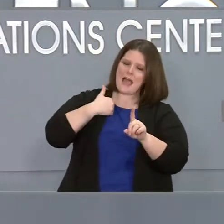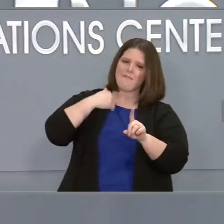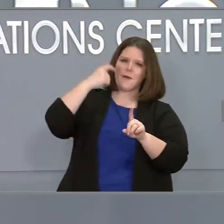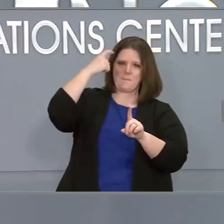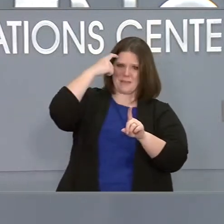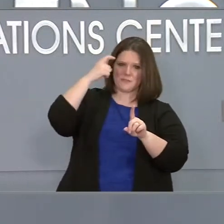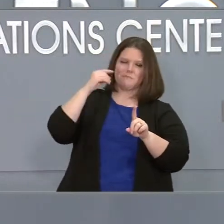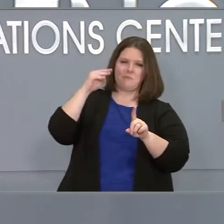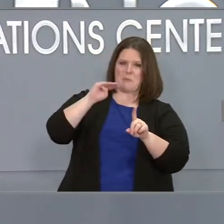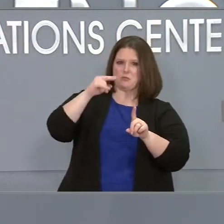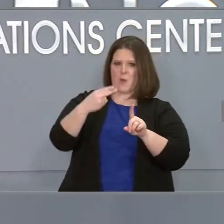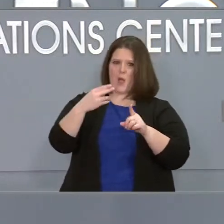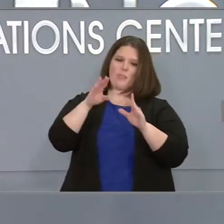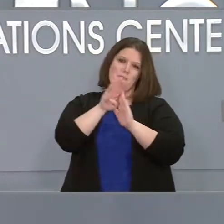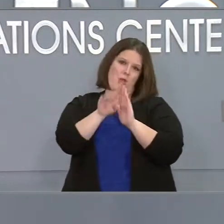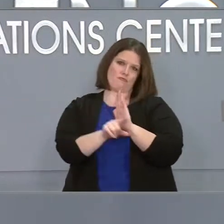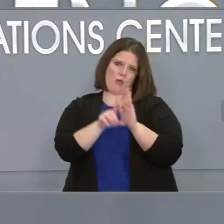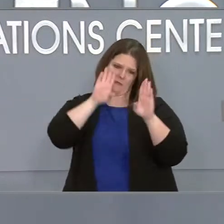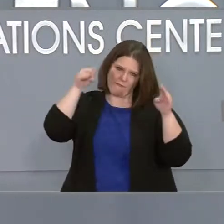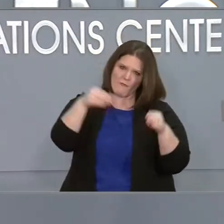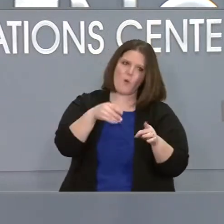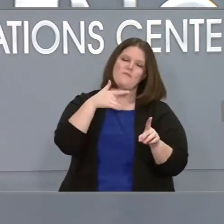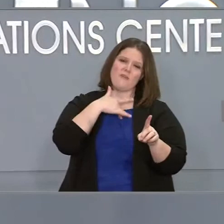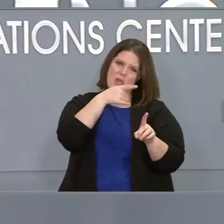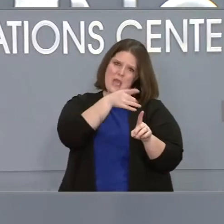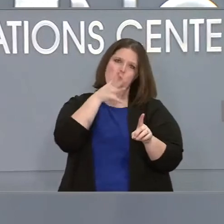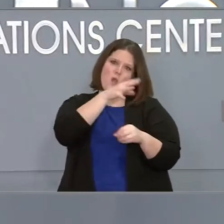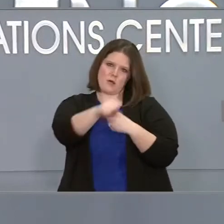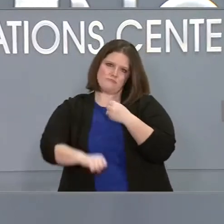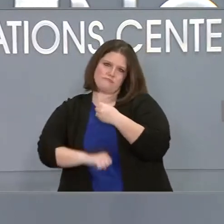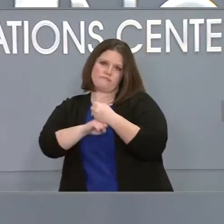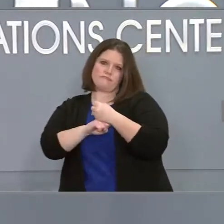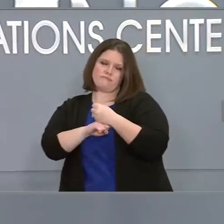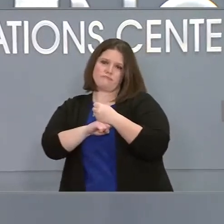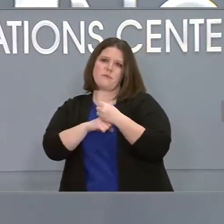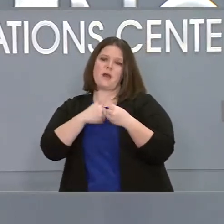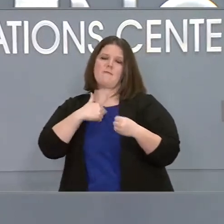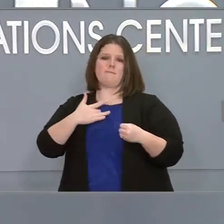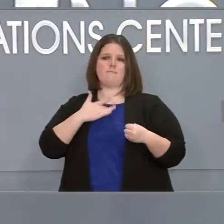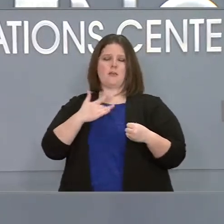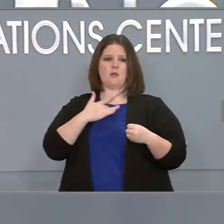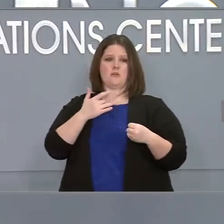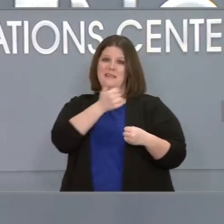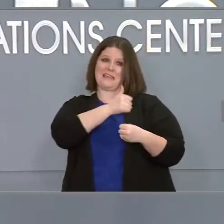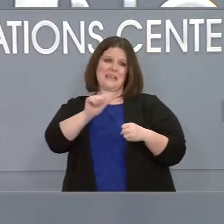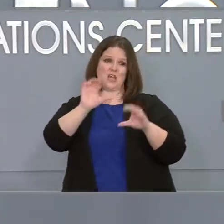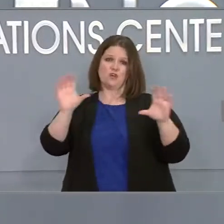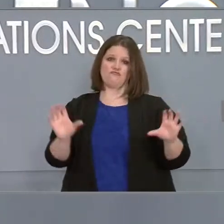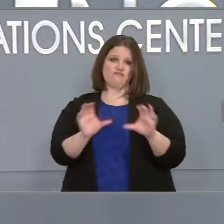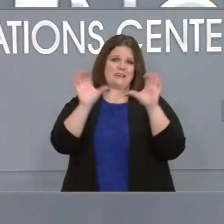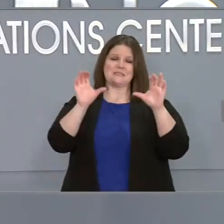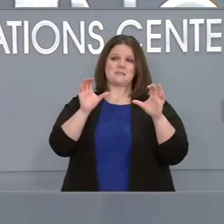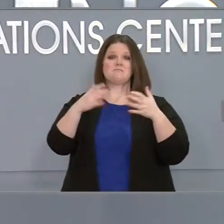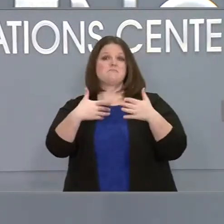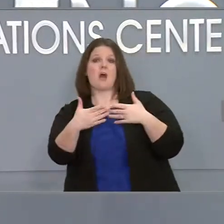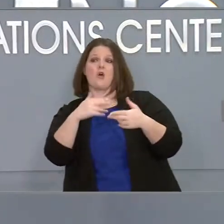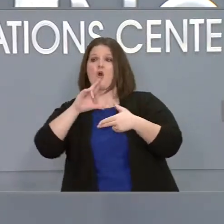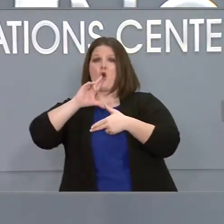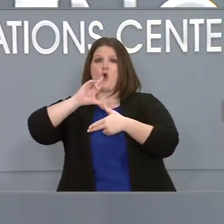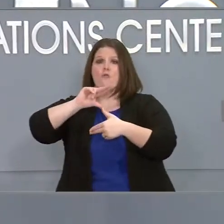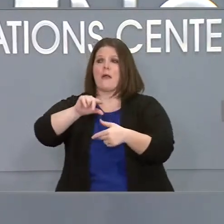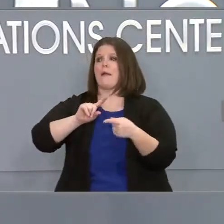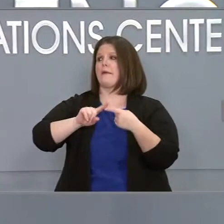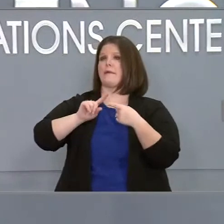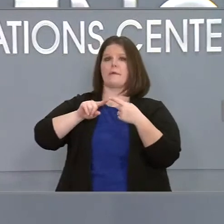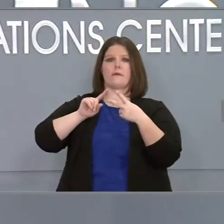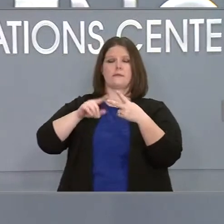bring a strong focus on that given his background, and I certainly think coming out of any crisis, whether it's a hurricane or this pandemic,